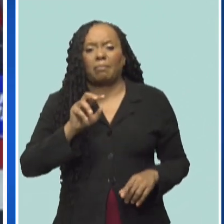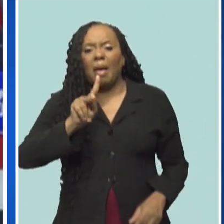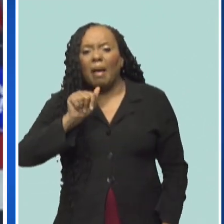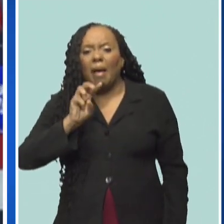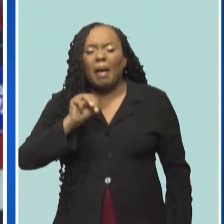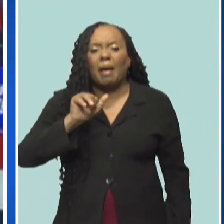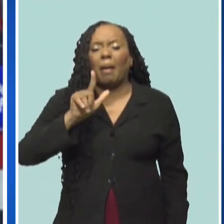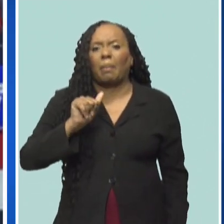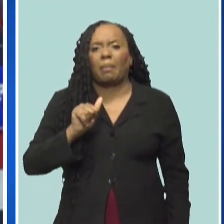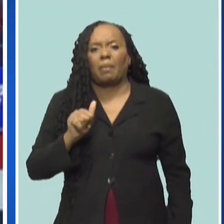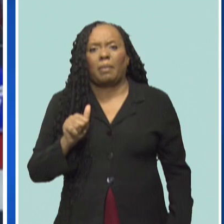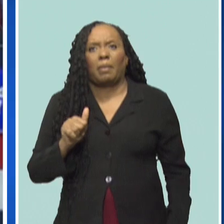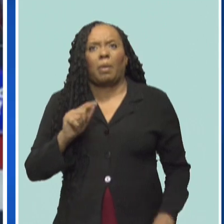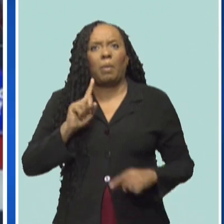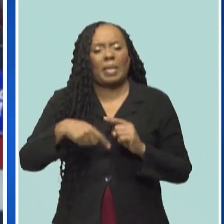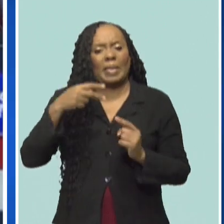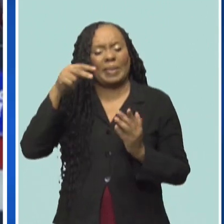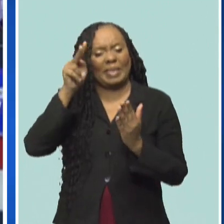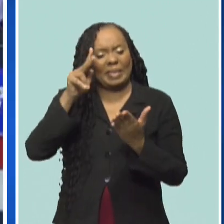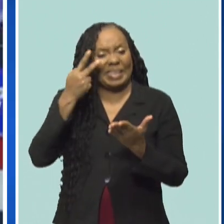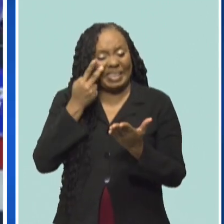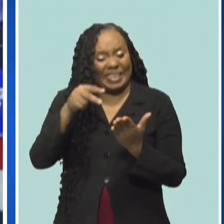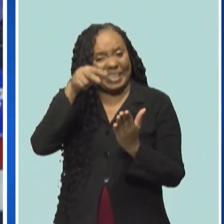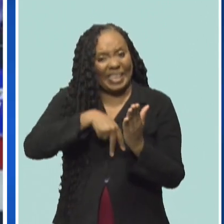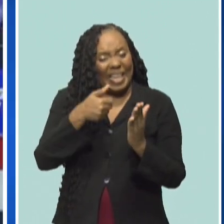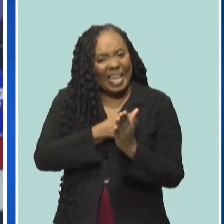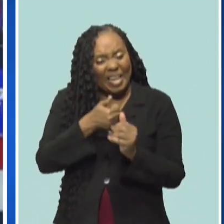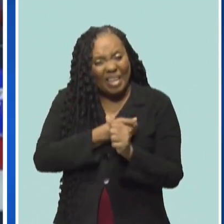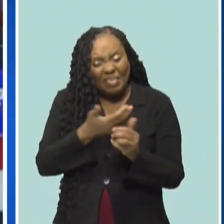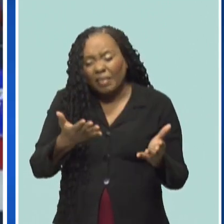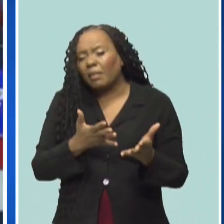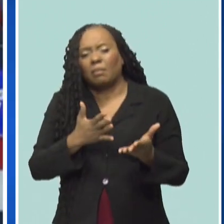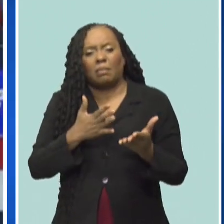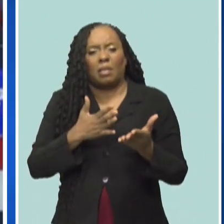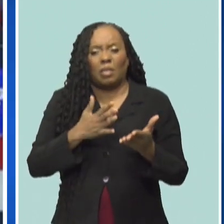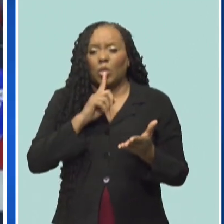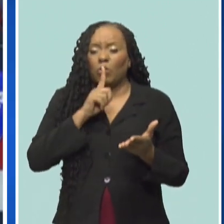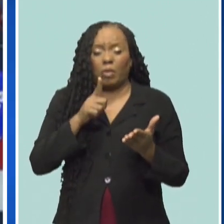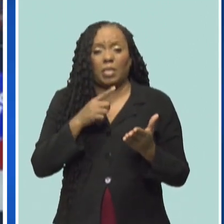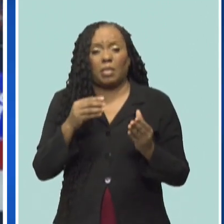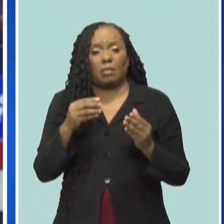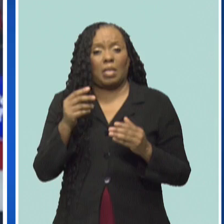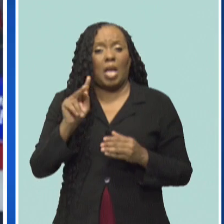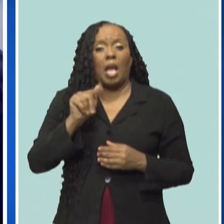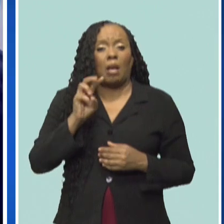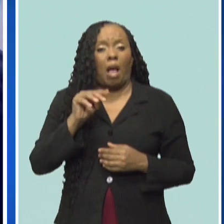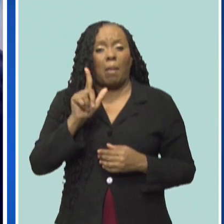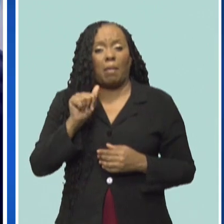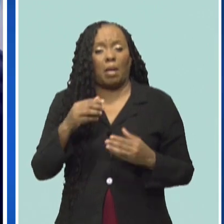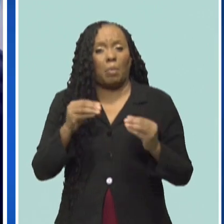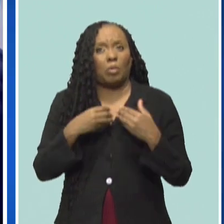very interesting race as we look forward. Now, who's been the more impactful or convincing candidate for